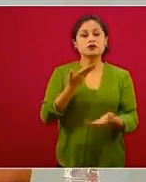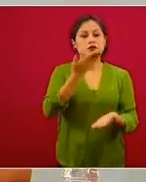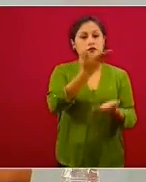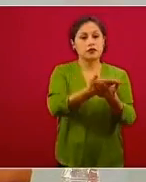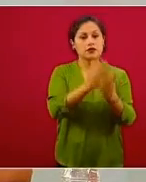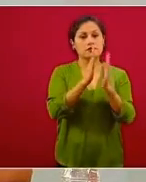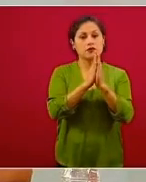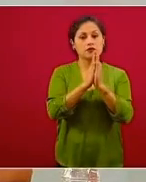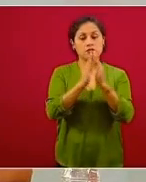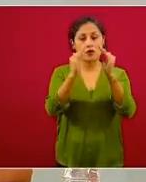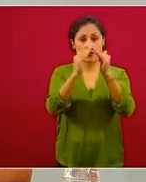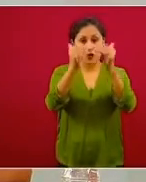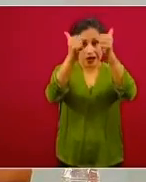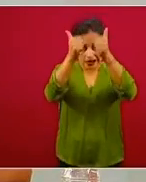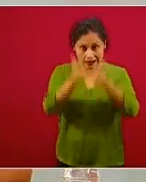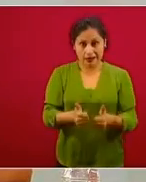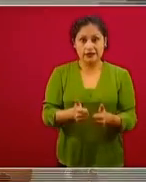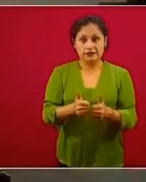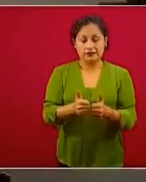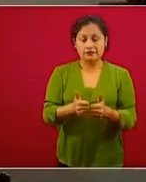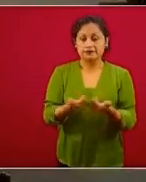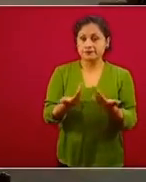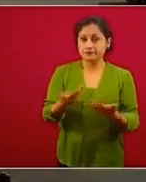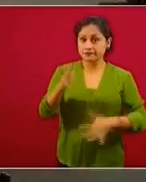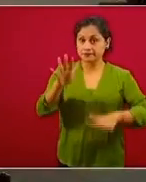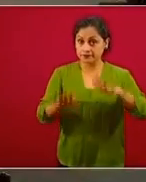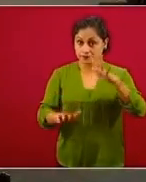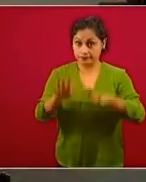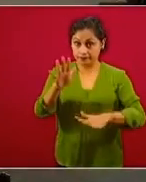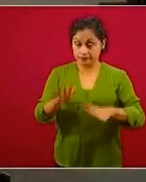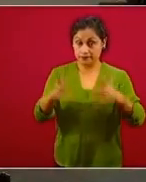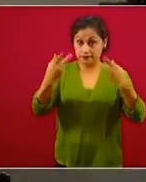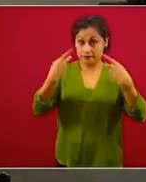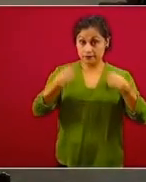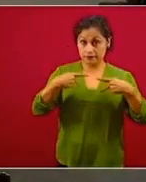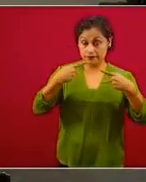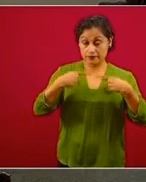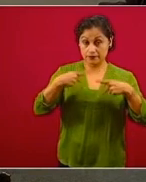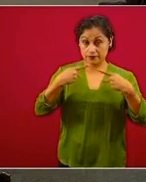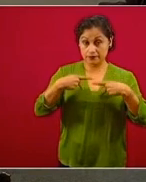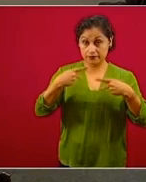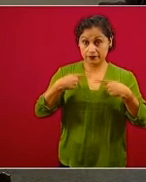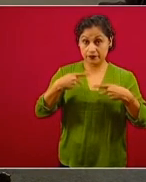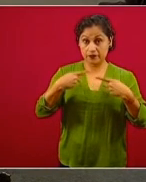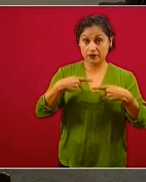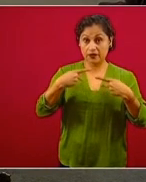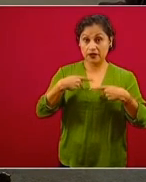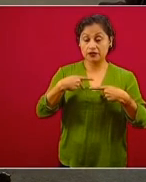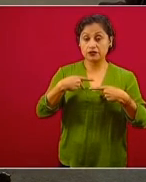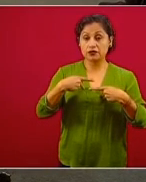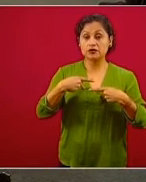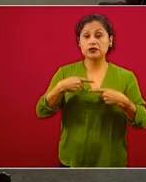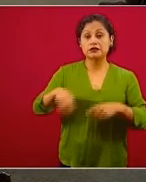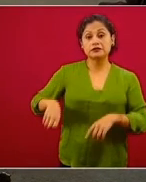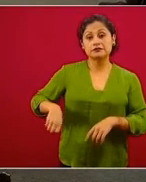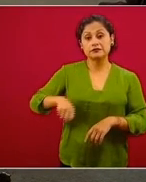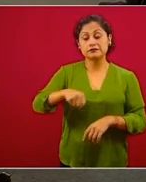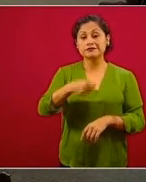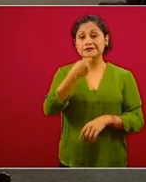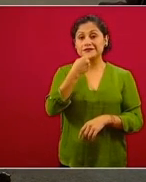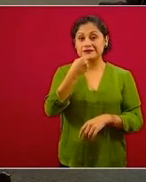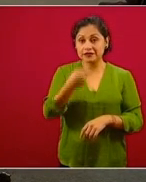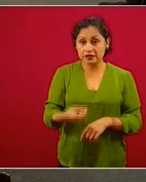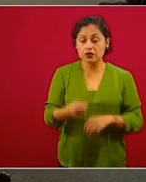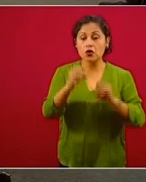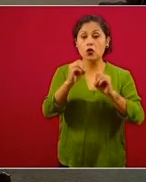mechanisms that I have described, through the phone and through email. That would be the ideal scenario. It is very important that we continue to stay at home and